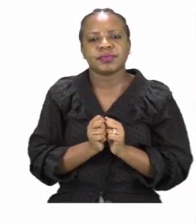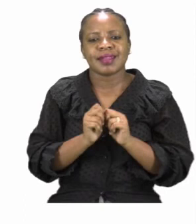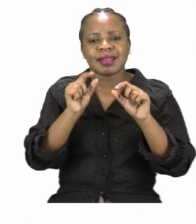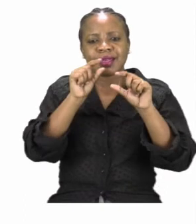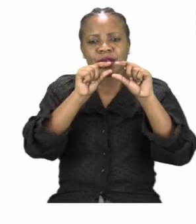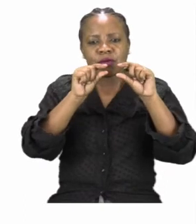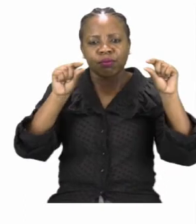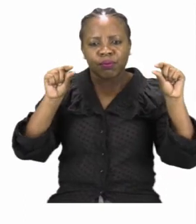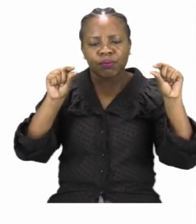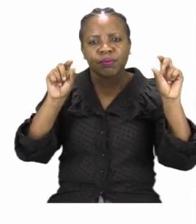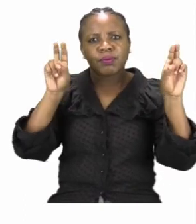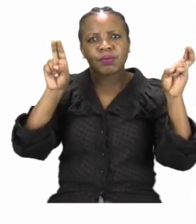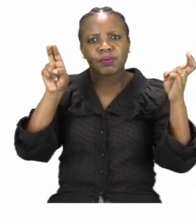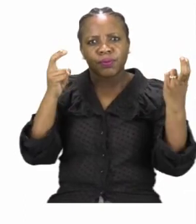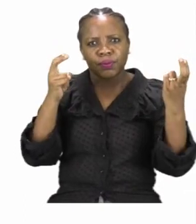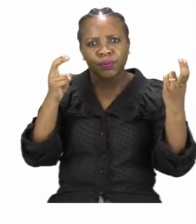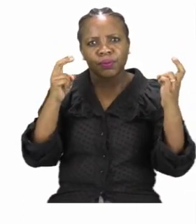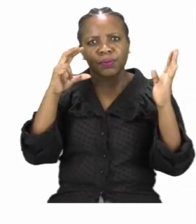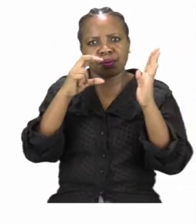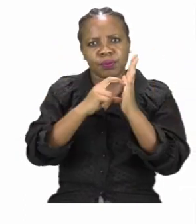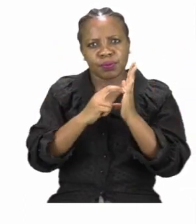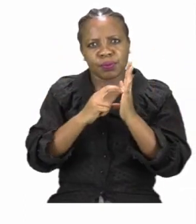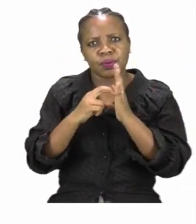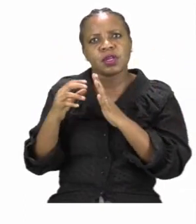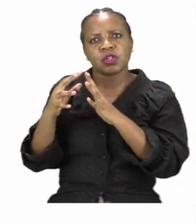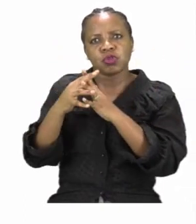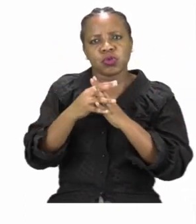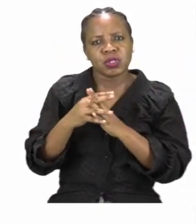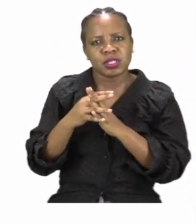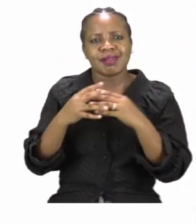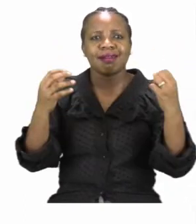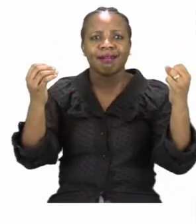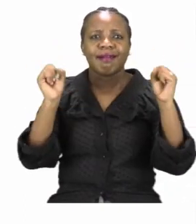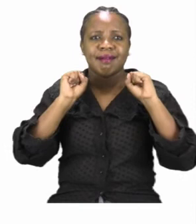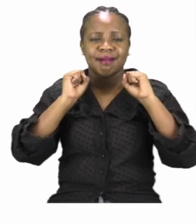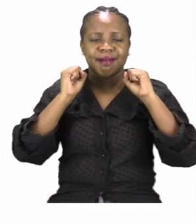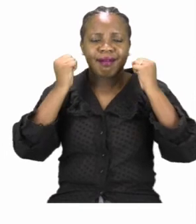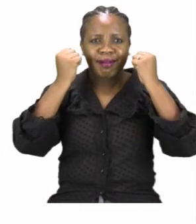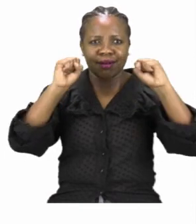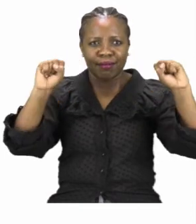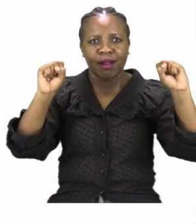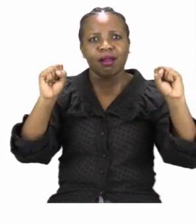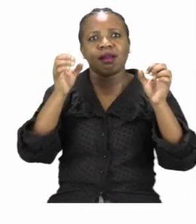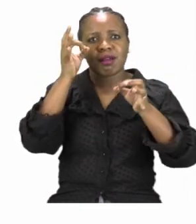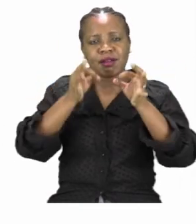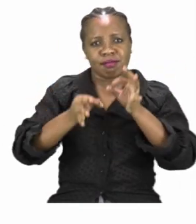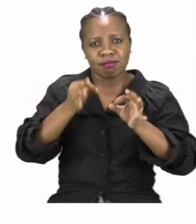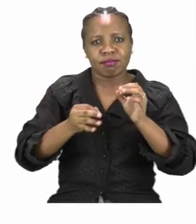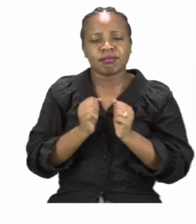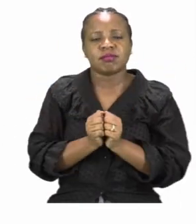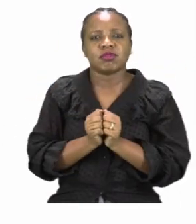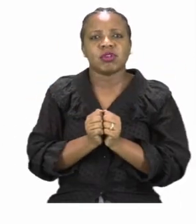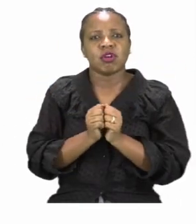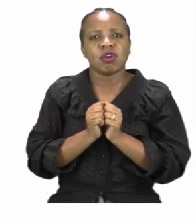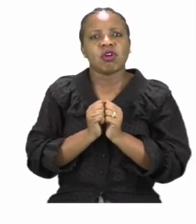justice, enshrines the key principles embodied in the Namibian